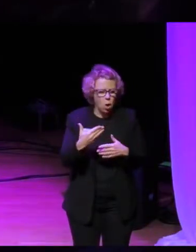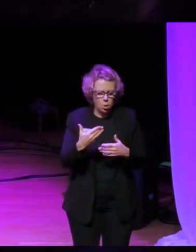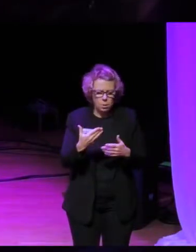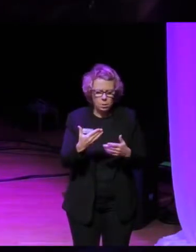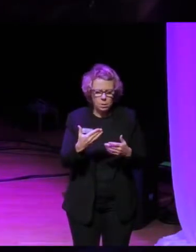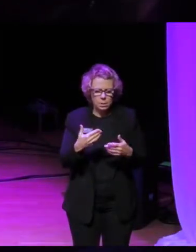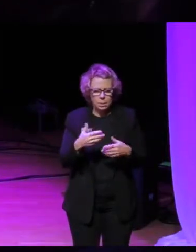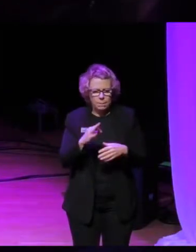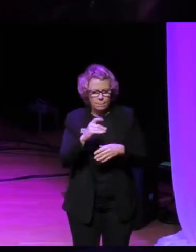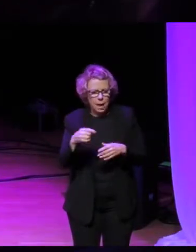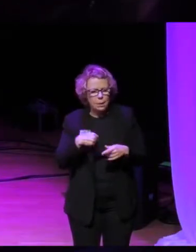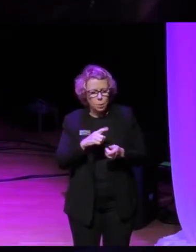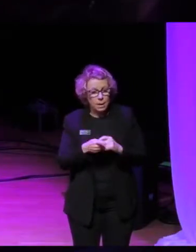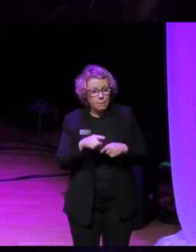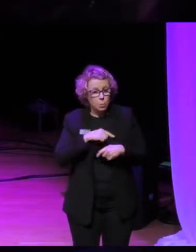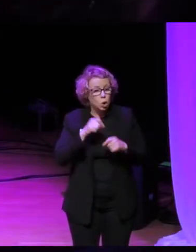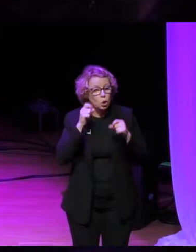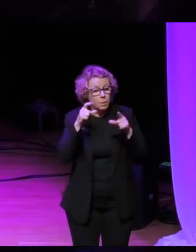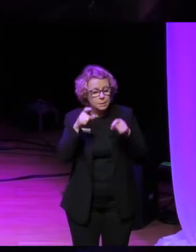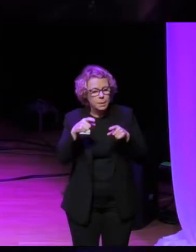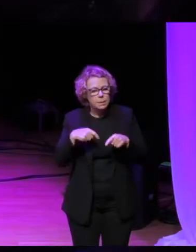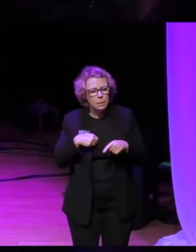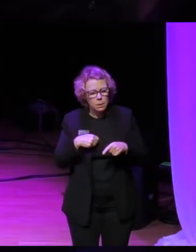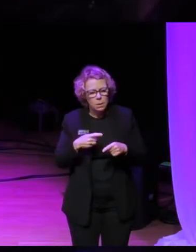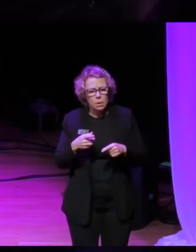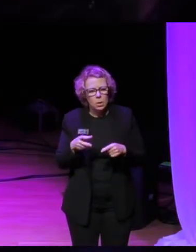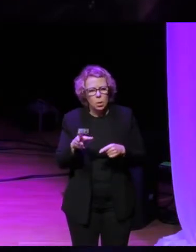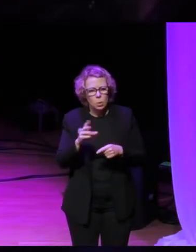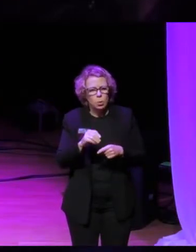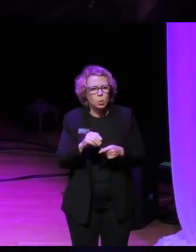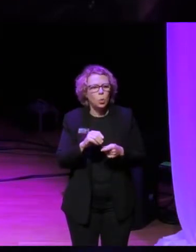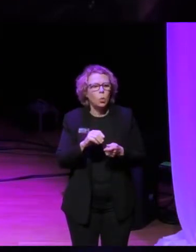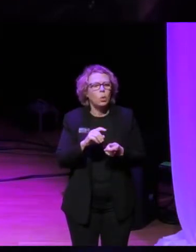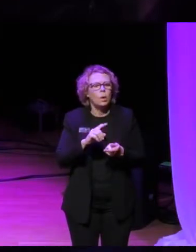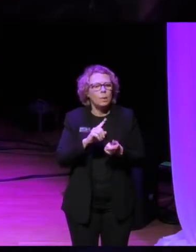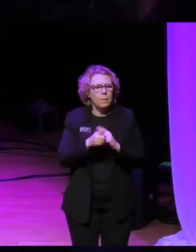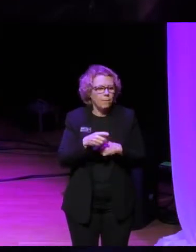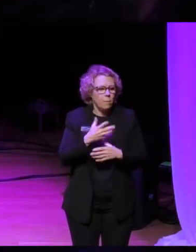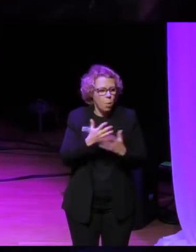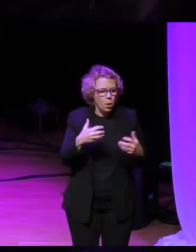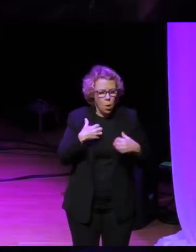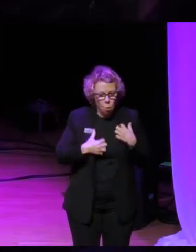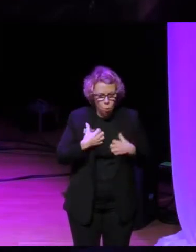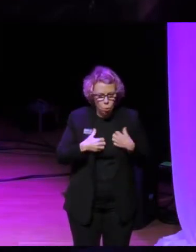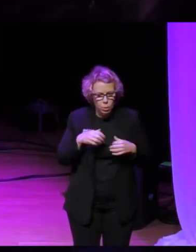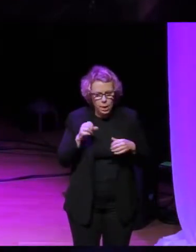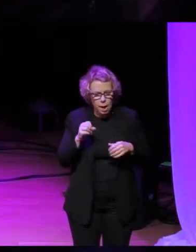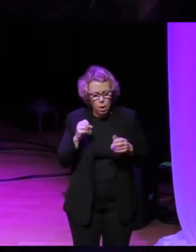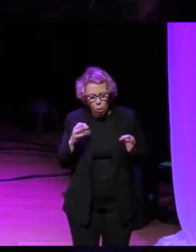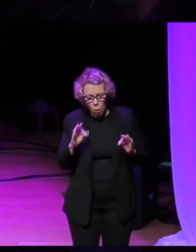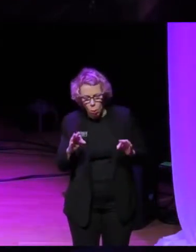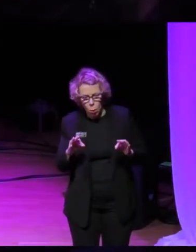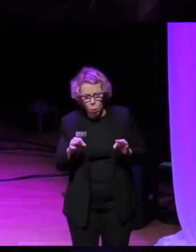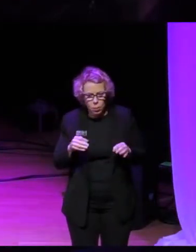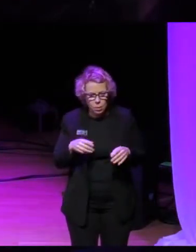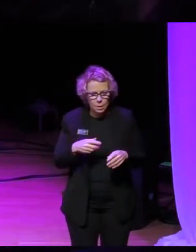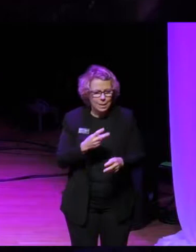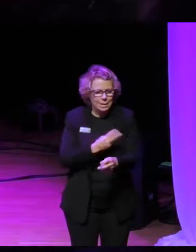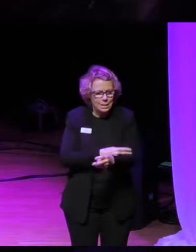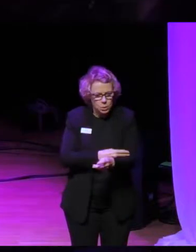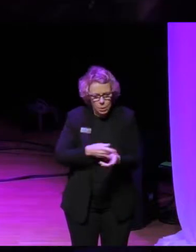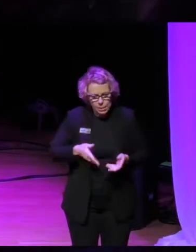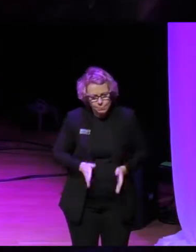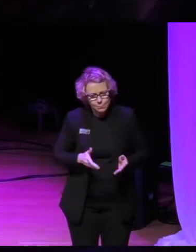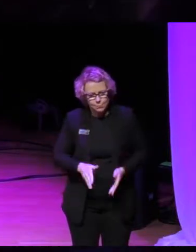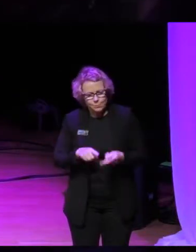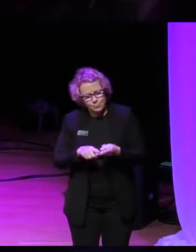has, caused a lot of people to worry about the state of reproductive freedom in the United States if this is representative of what the